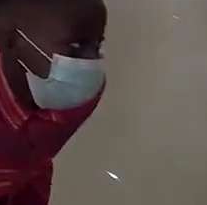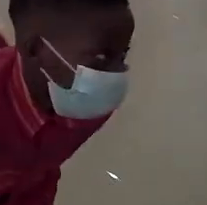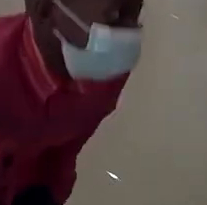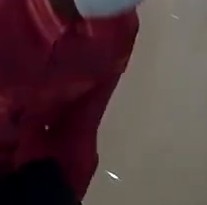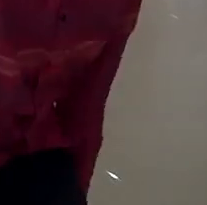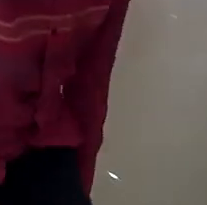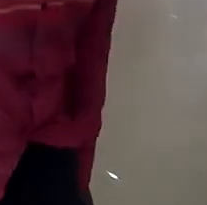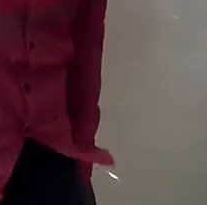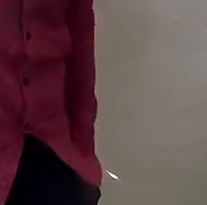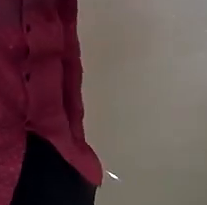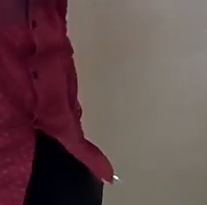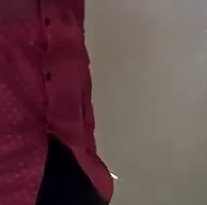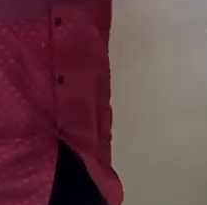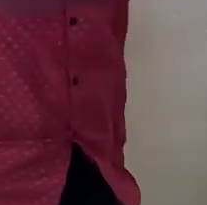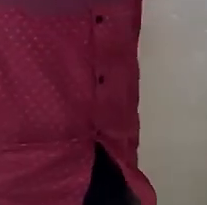I believe in one God,